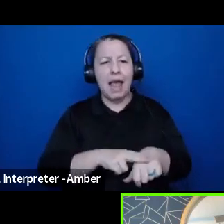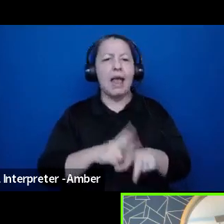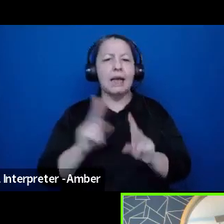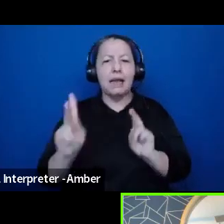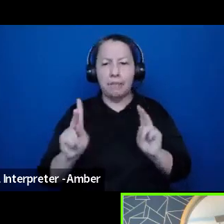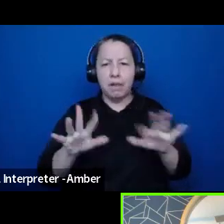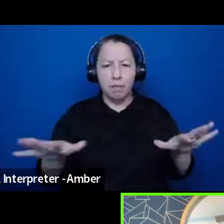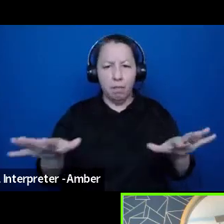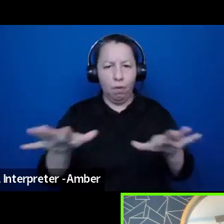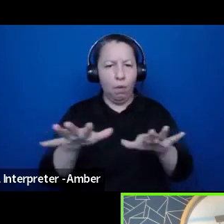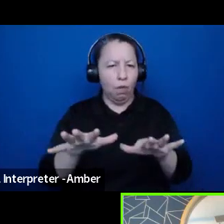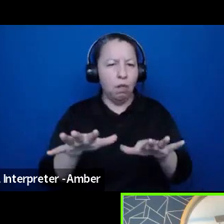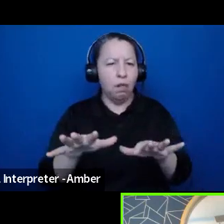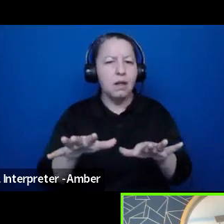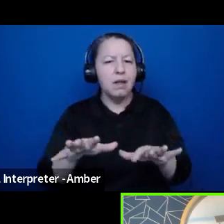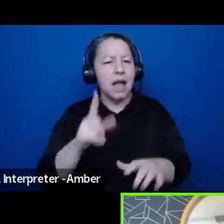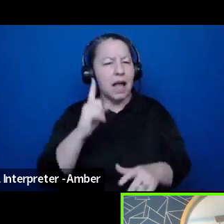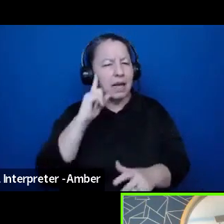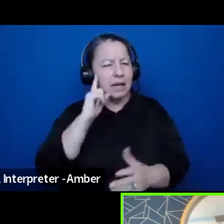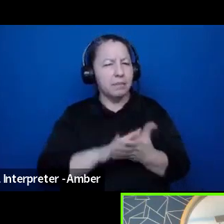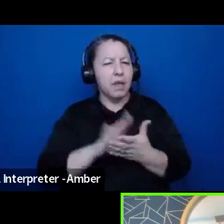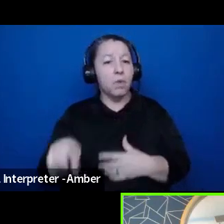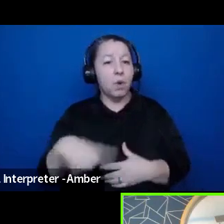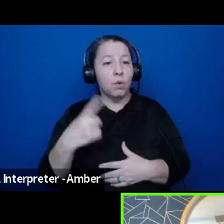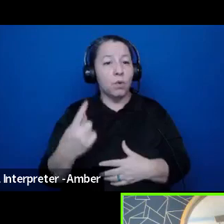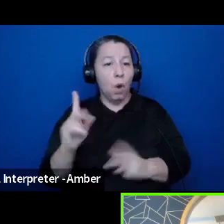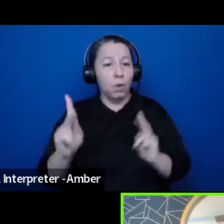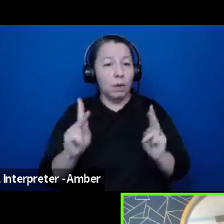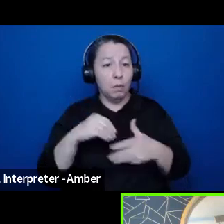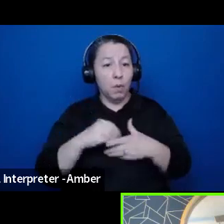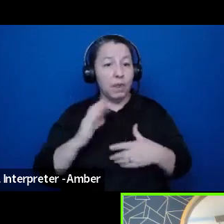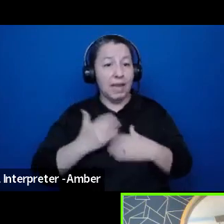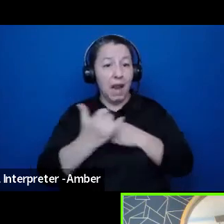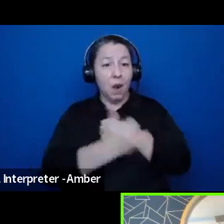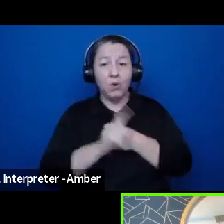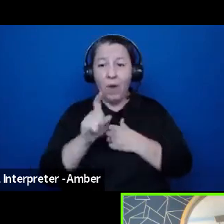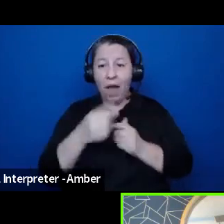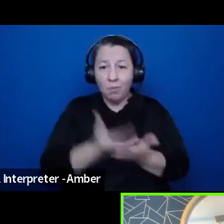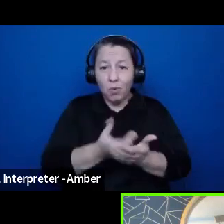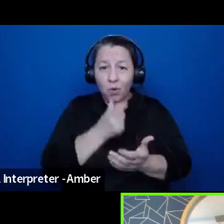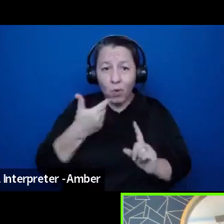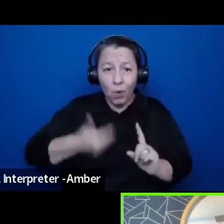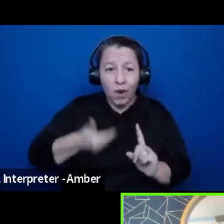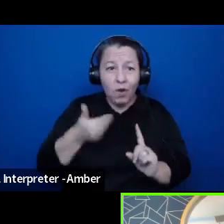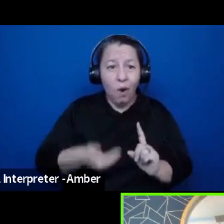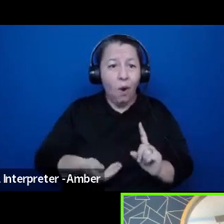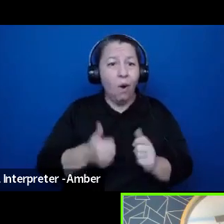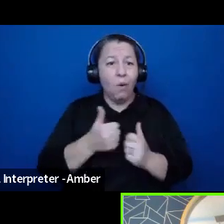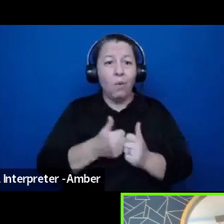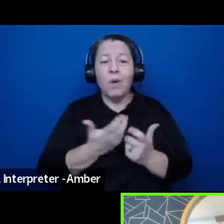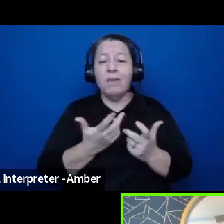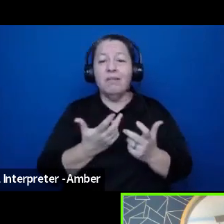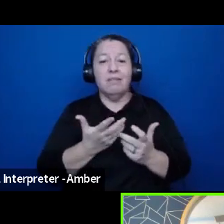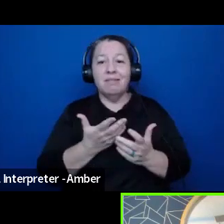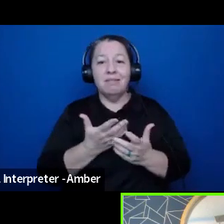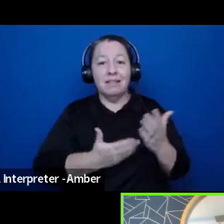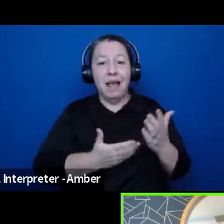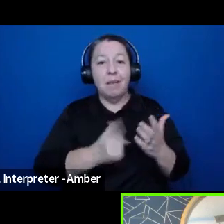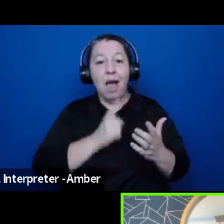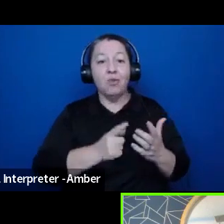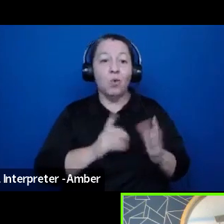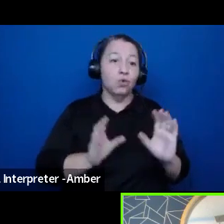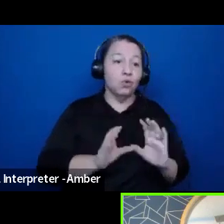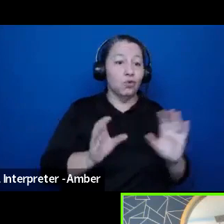people in our country that have to prove who we are with some you know, our